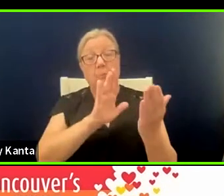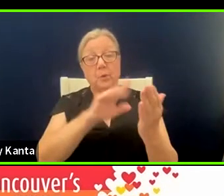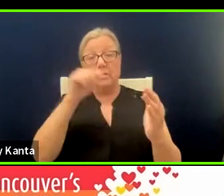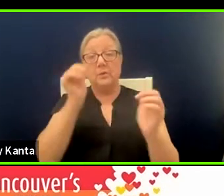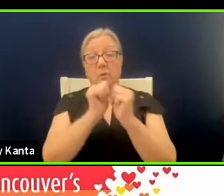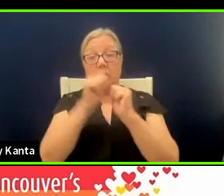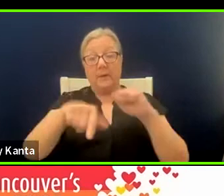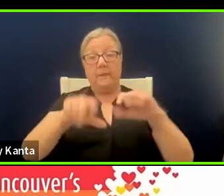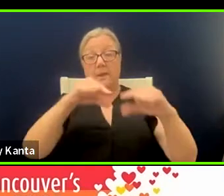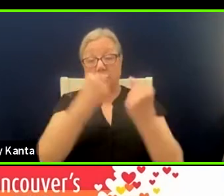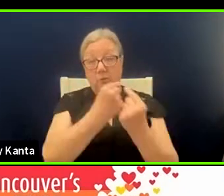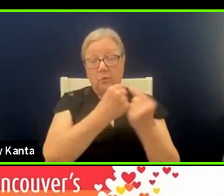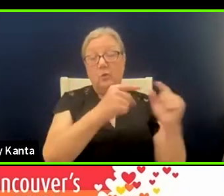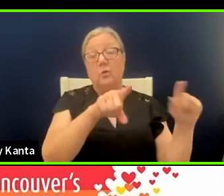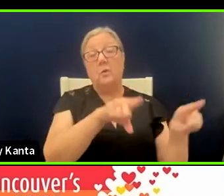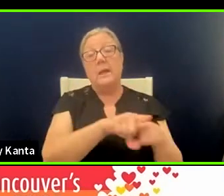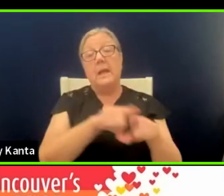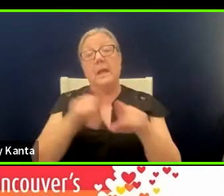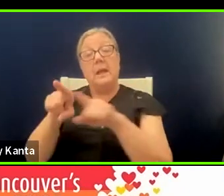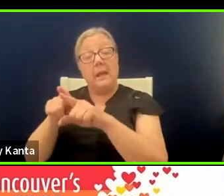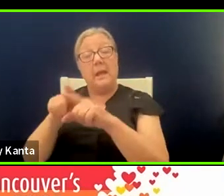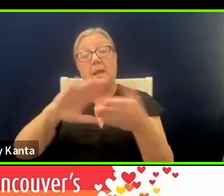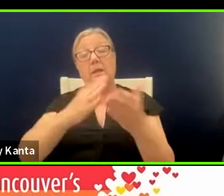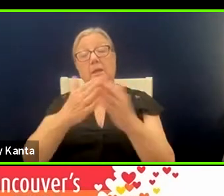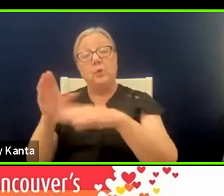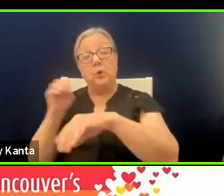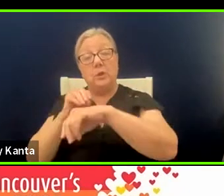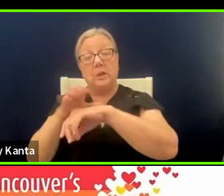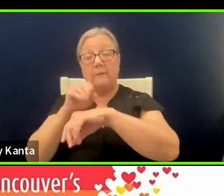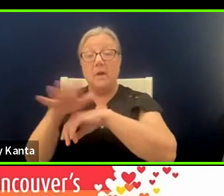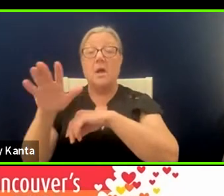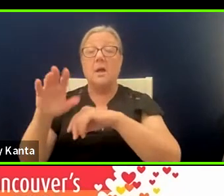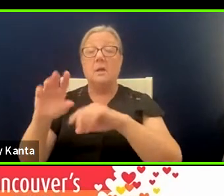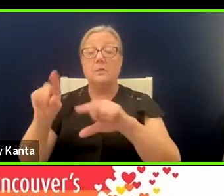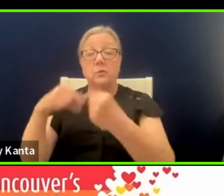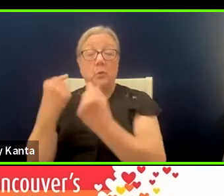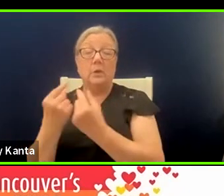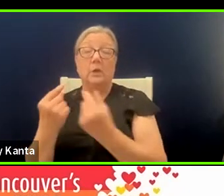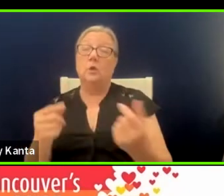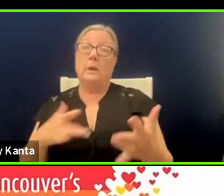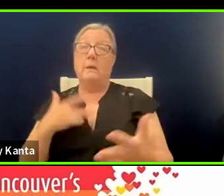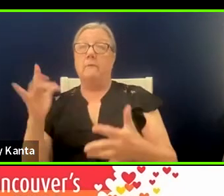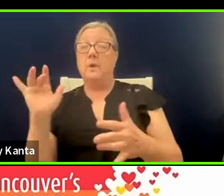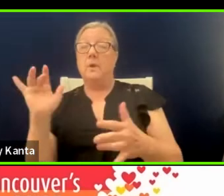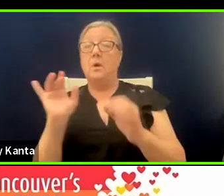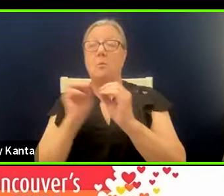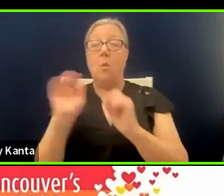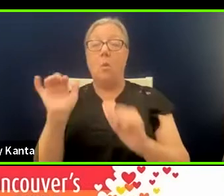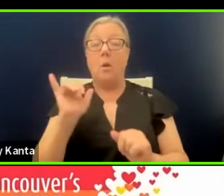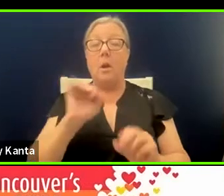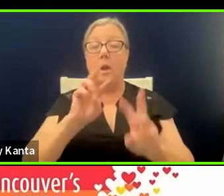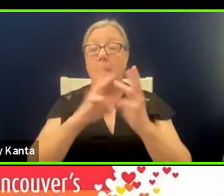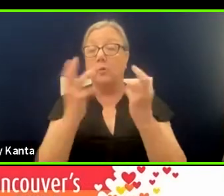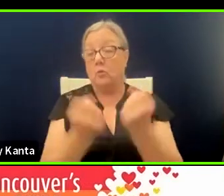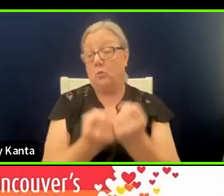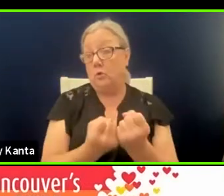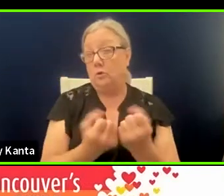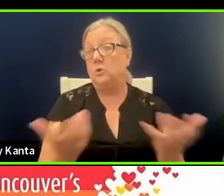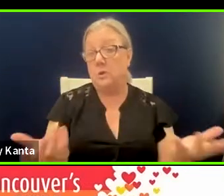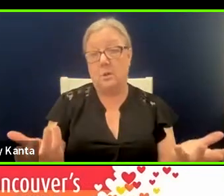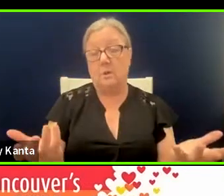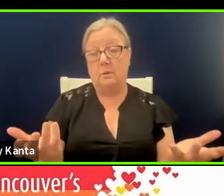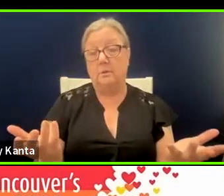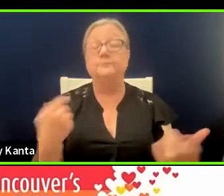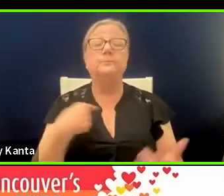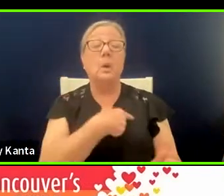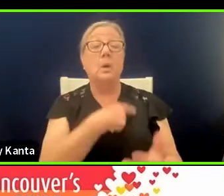group, so that we can have more of a bit of a workshop type setting. We can have some actual,